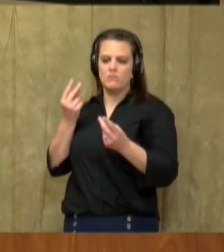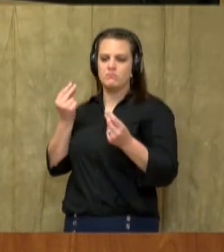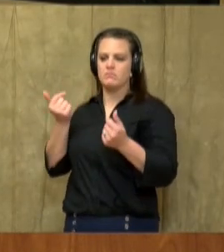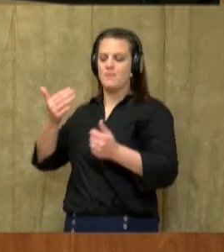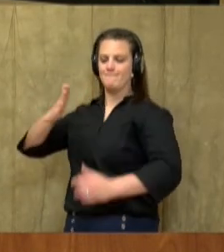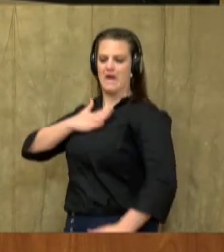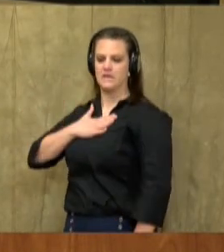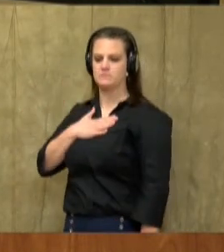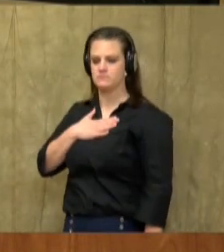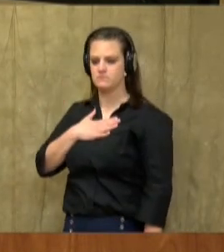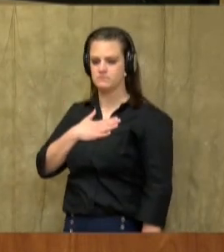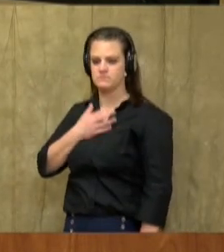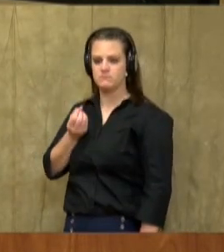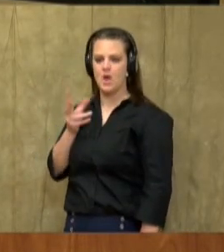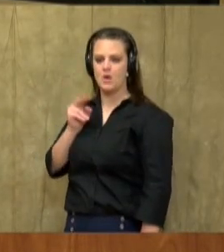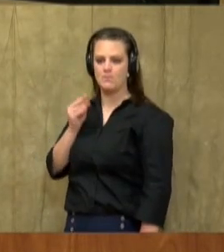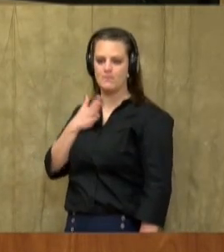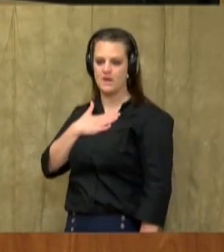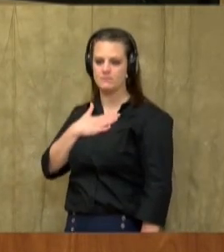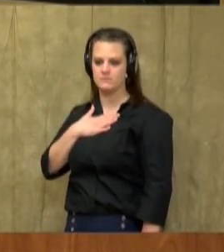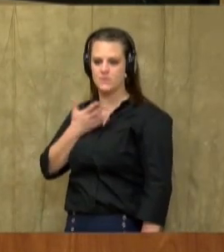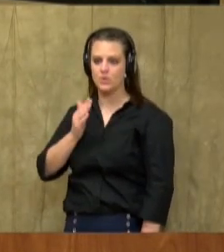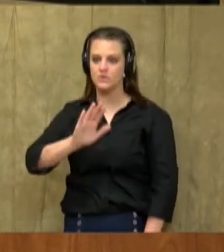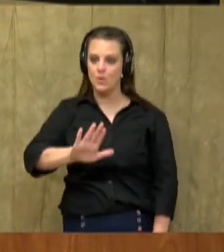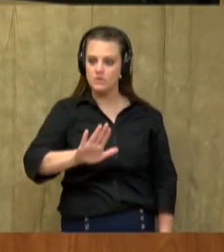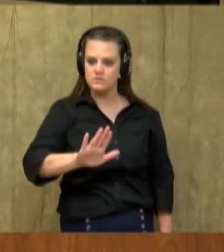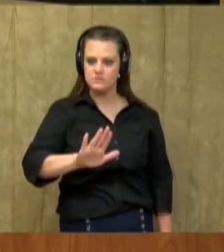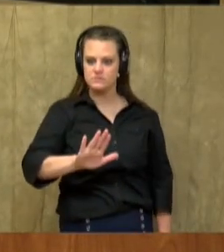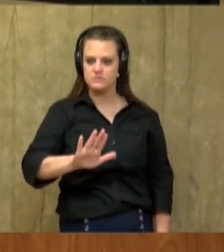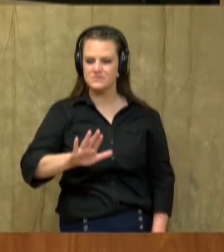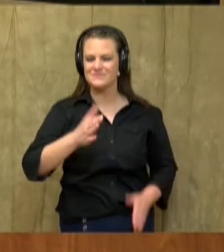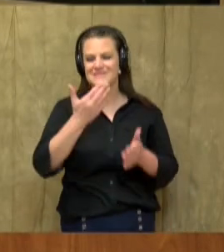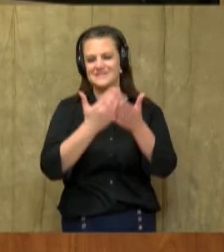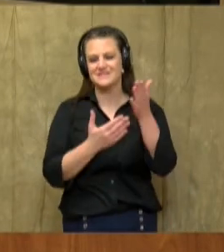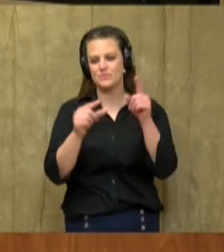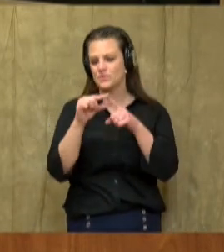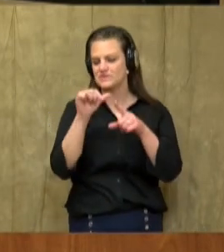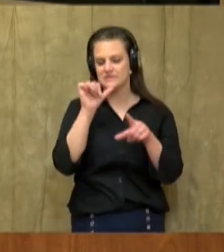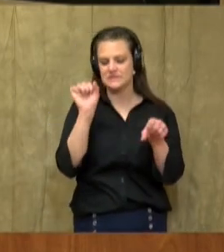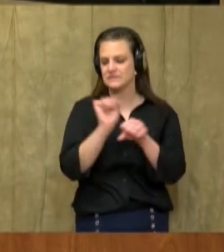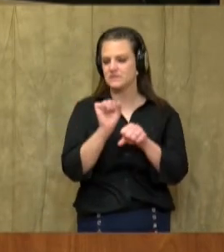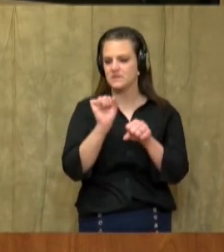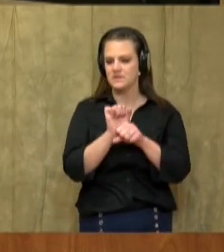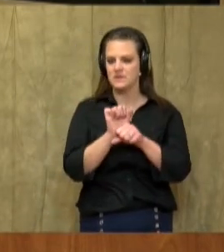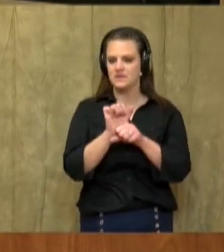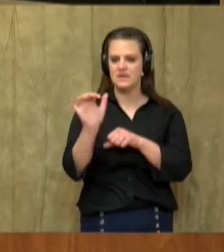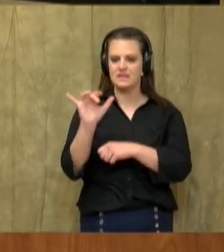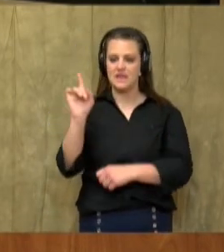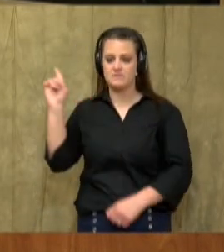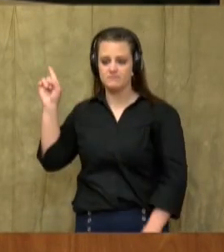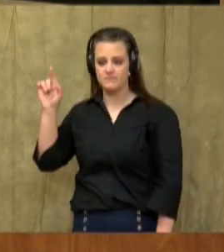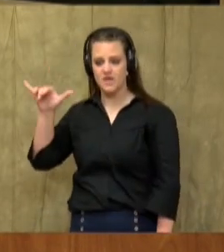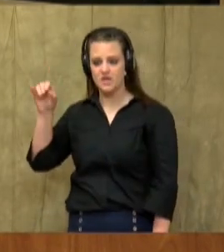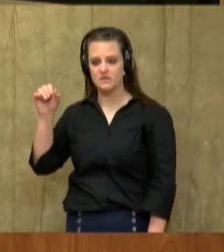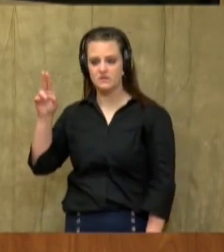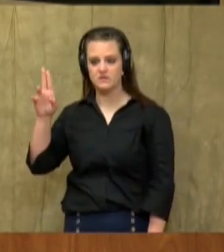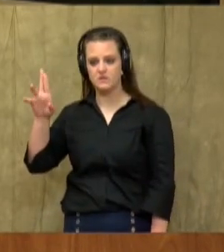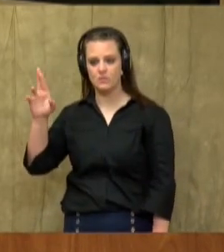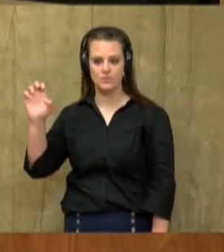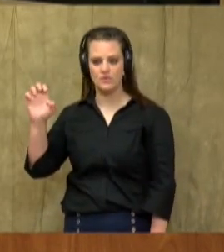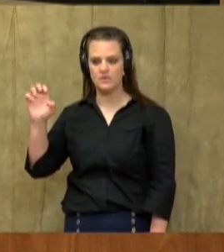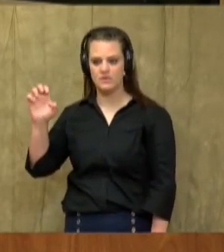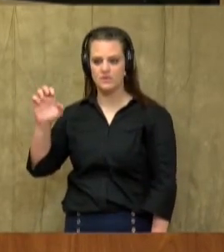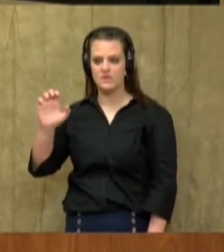somebody. So, but there's some words that doesn't work with, like your. That means